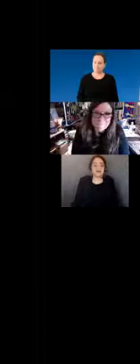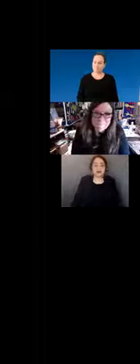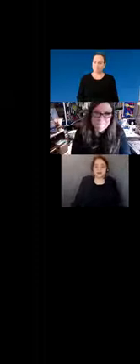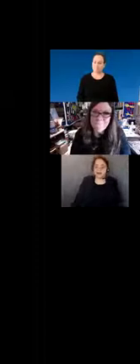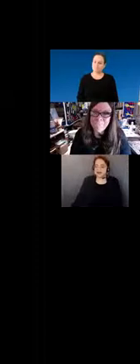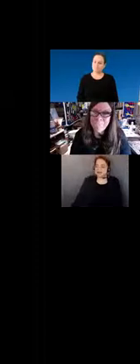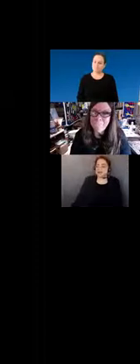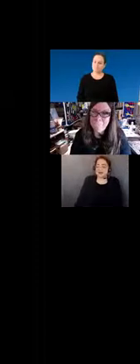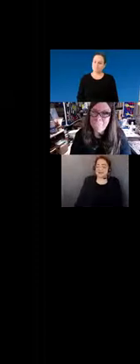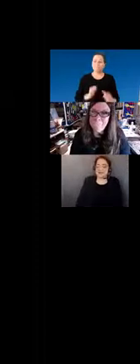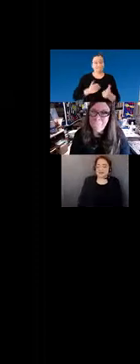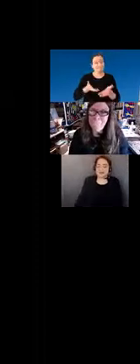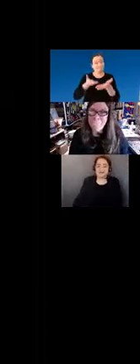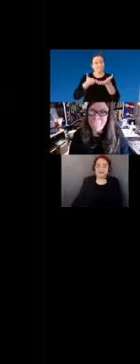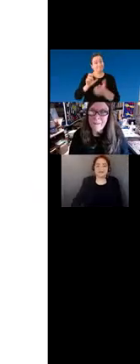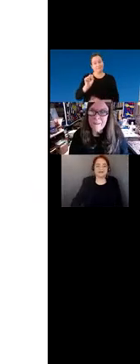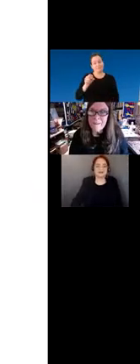Take it away, Sheena.